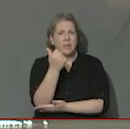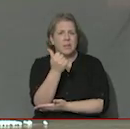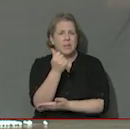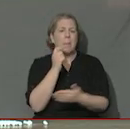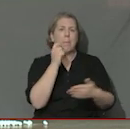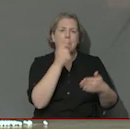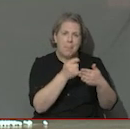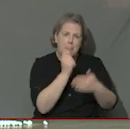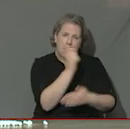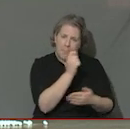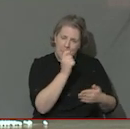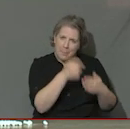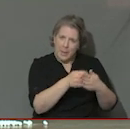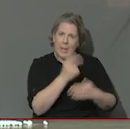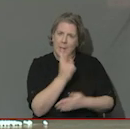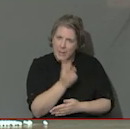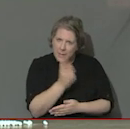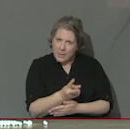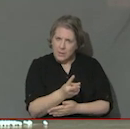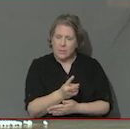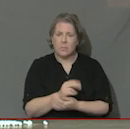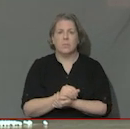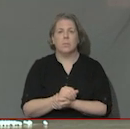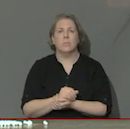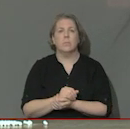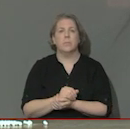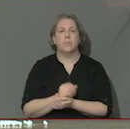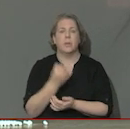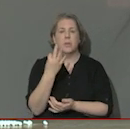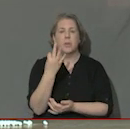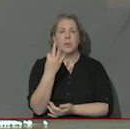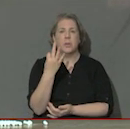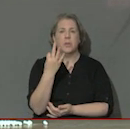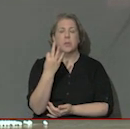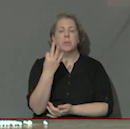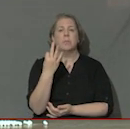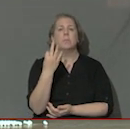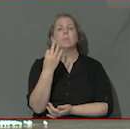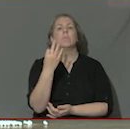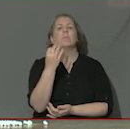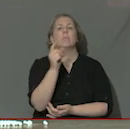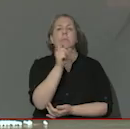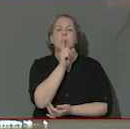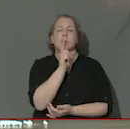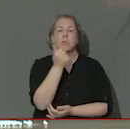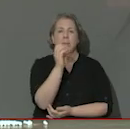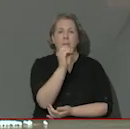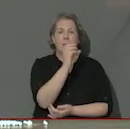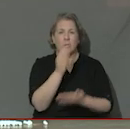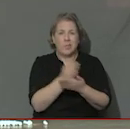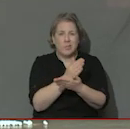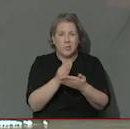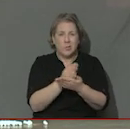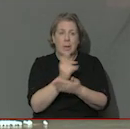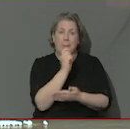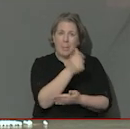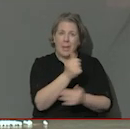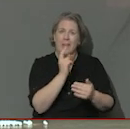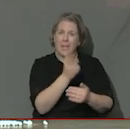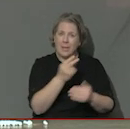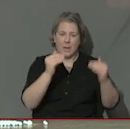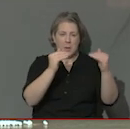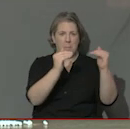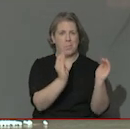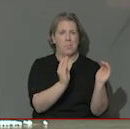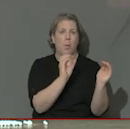So we have 360,000 shares were repurchased, so we put it in brackets. We put it in